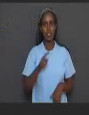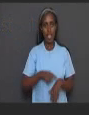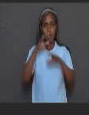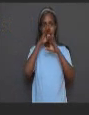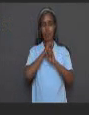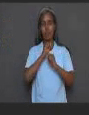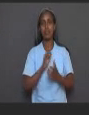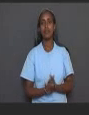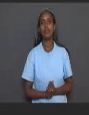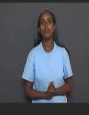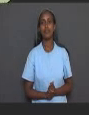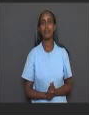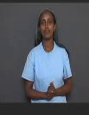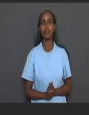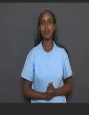Time's up!